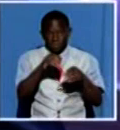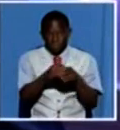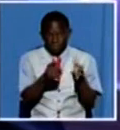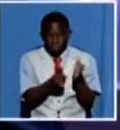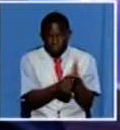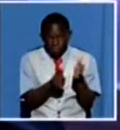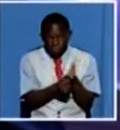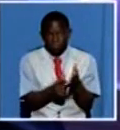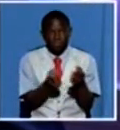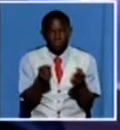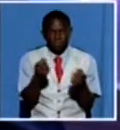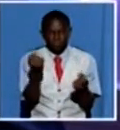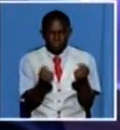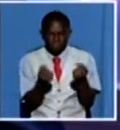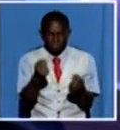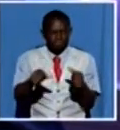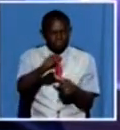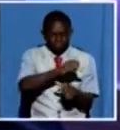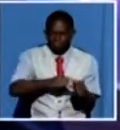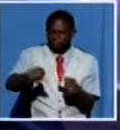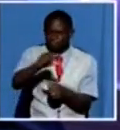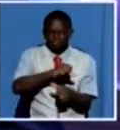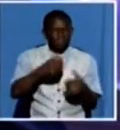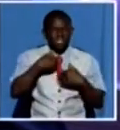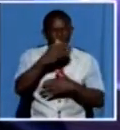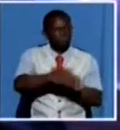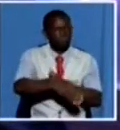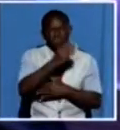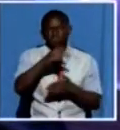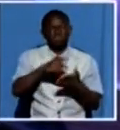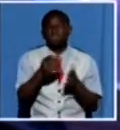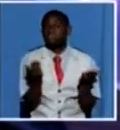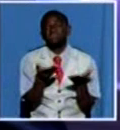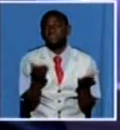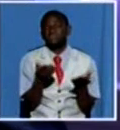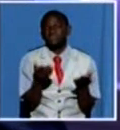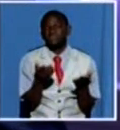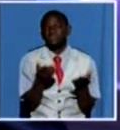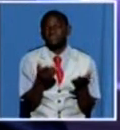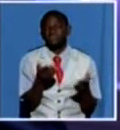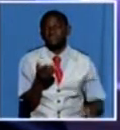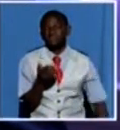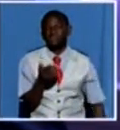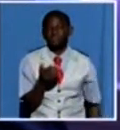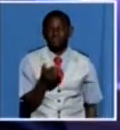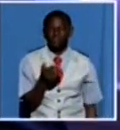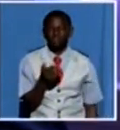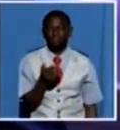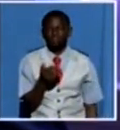toll facility. And the law is very clear. It empowers the minister responsible for the roads